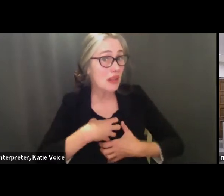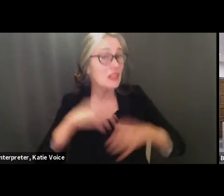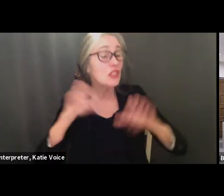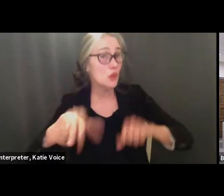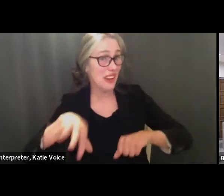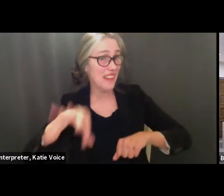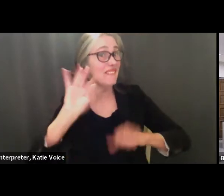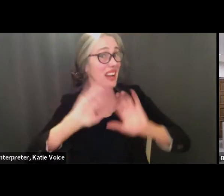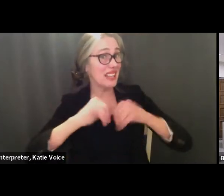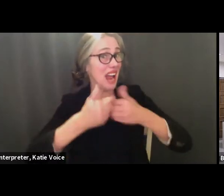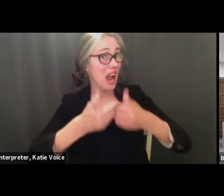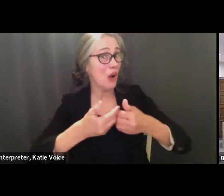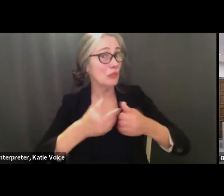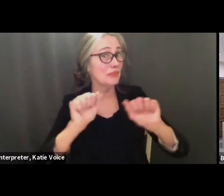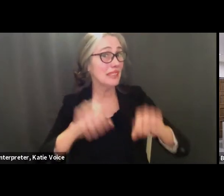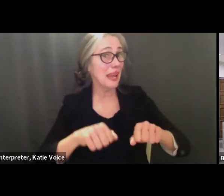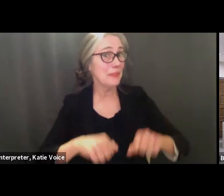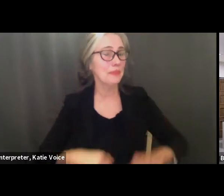Our next four speakers